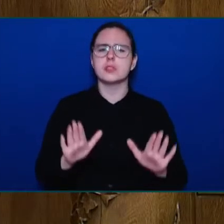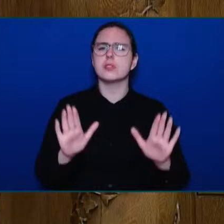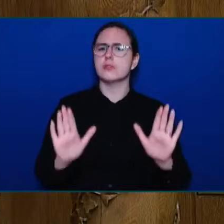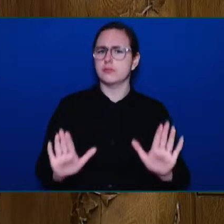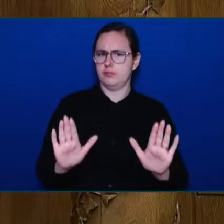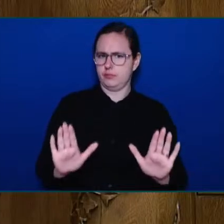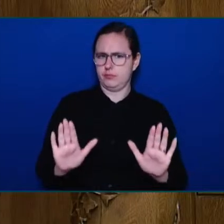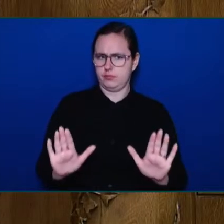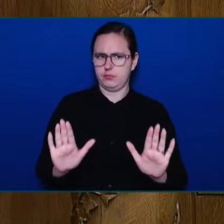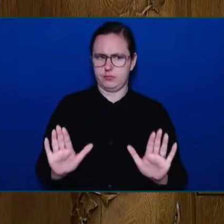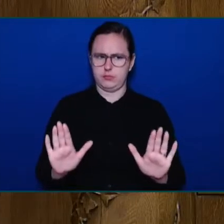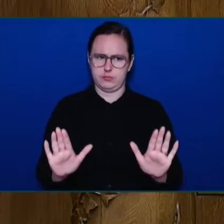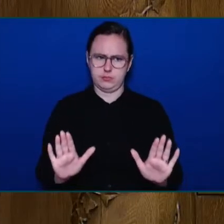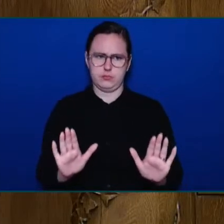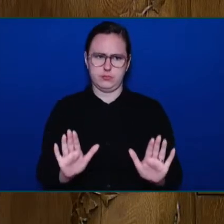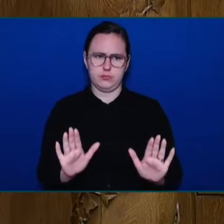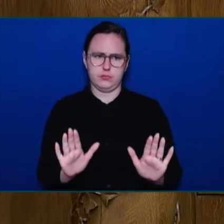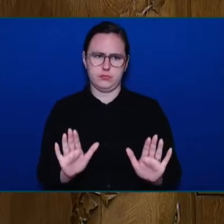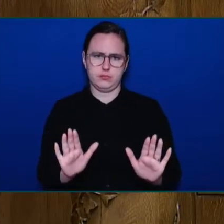Members.